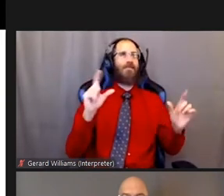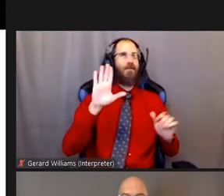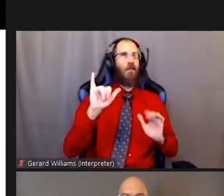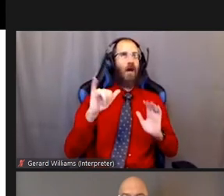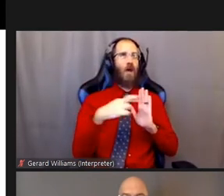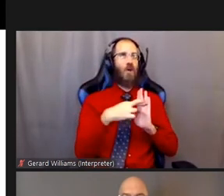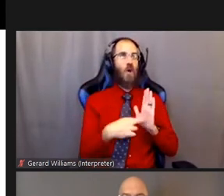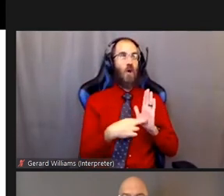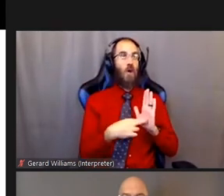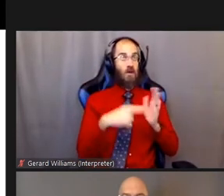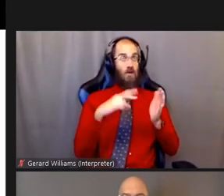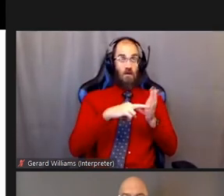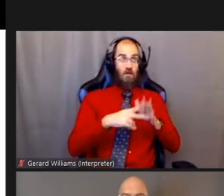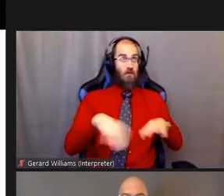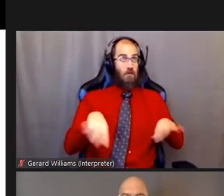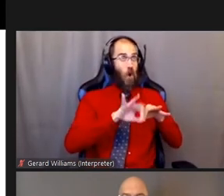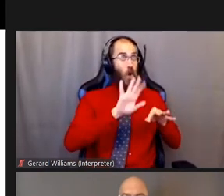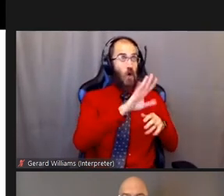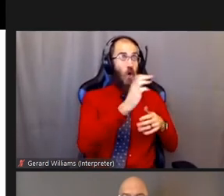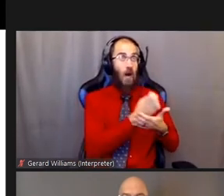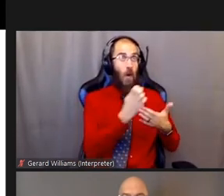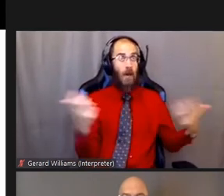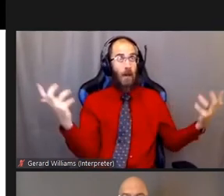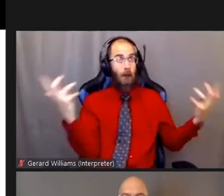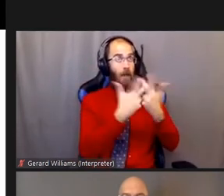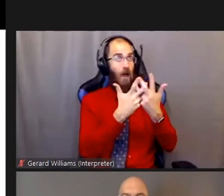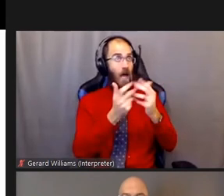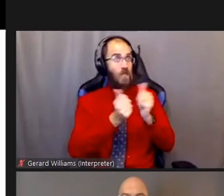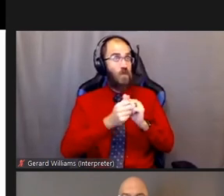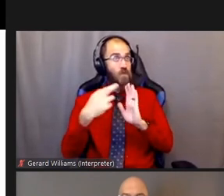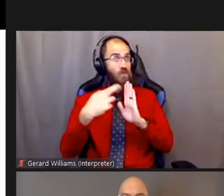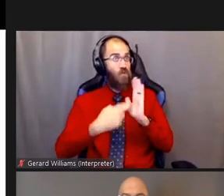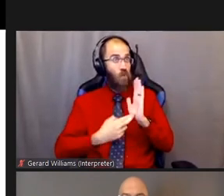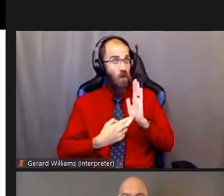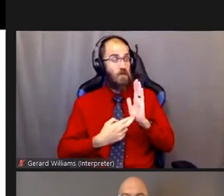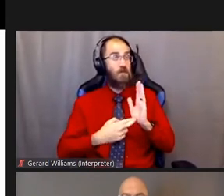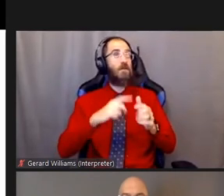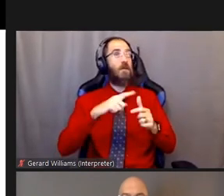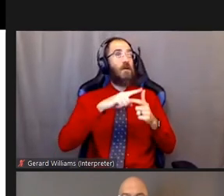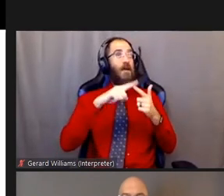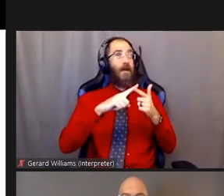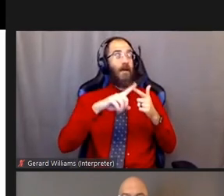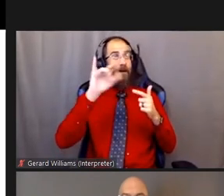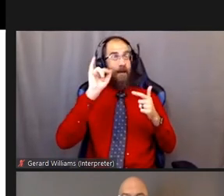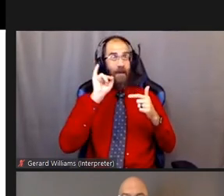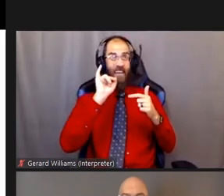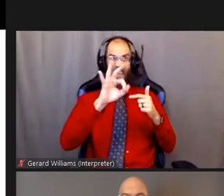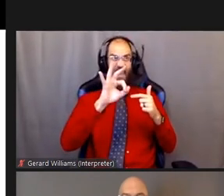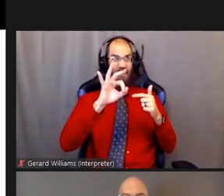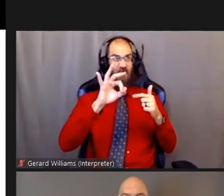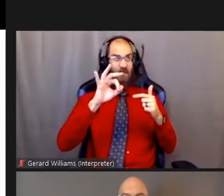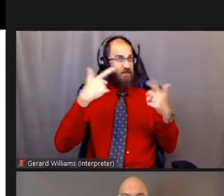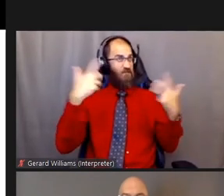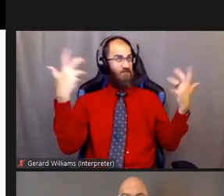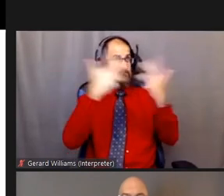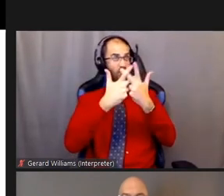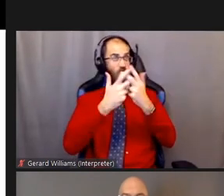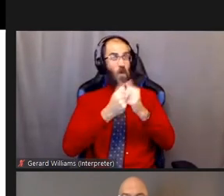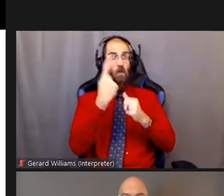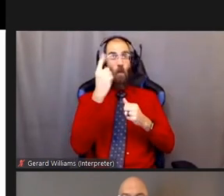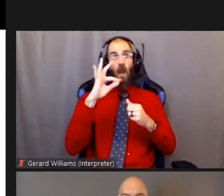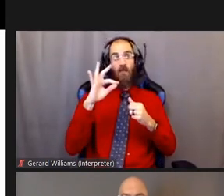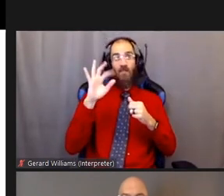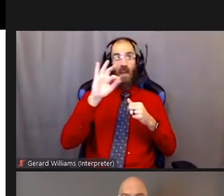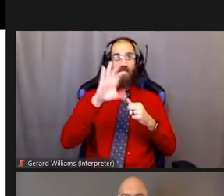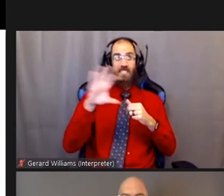anyone who's using compliant equipment and signs up with one of the FCC authorized spectrum access systems and